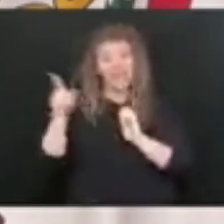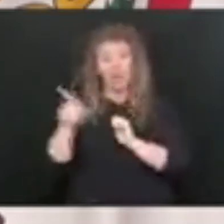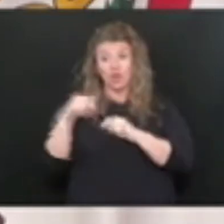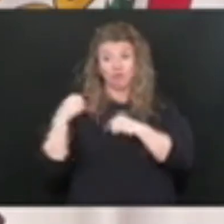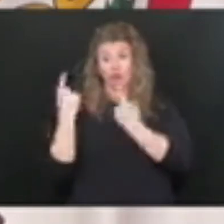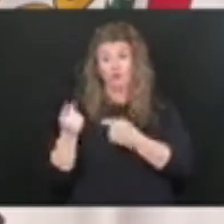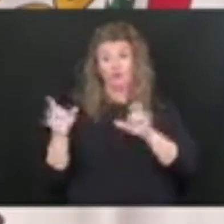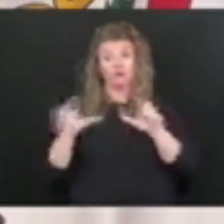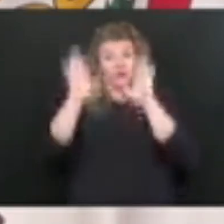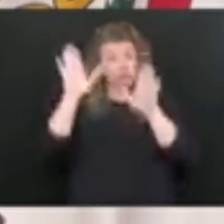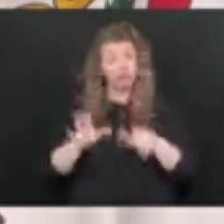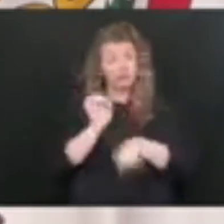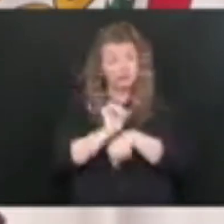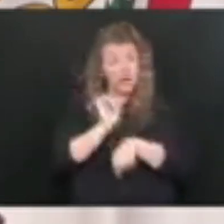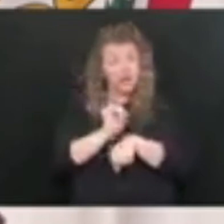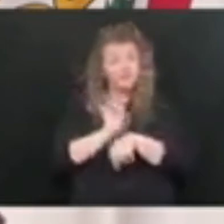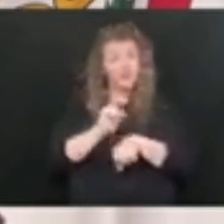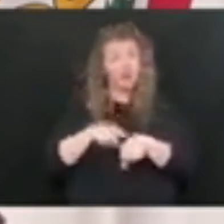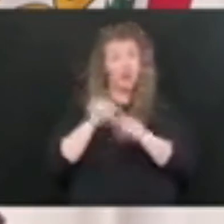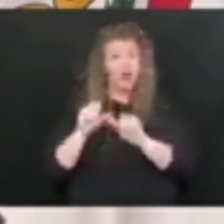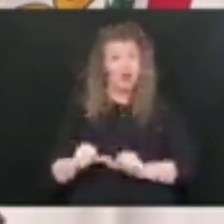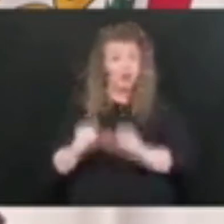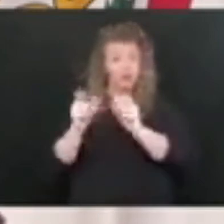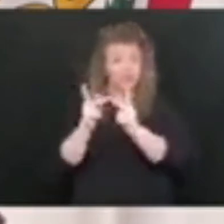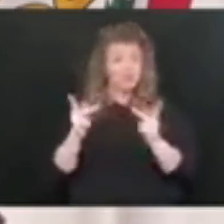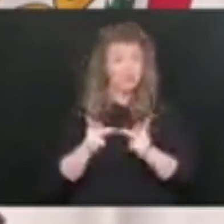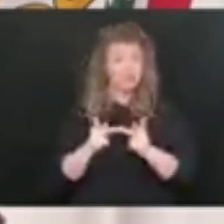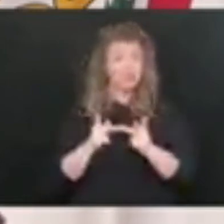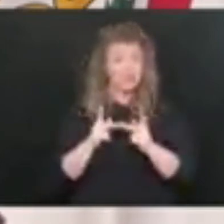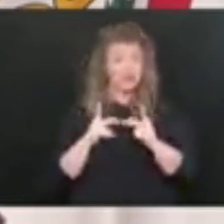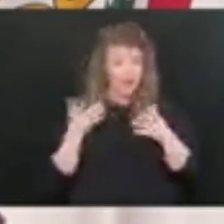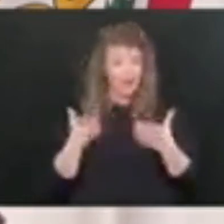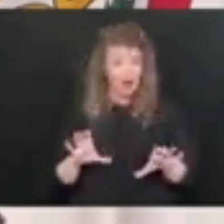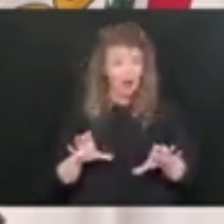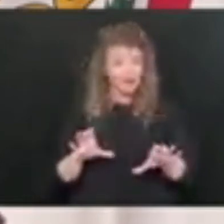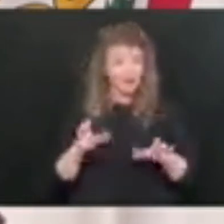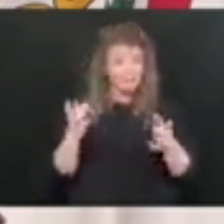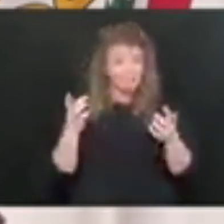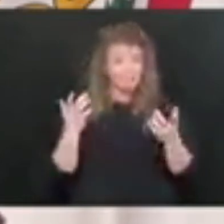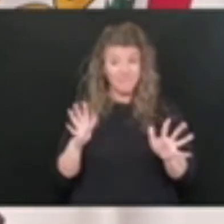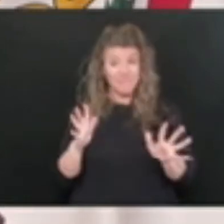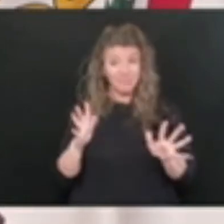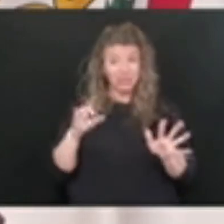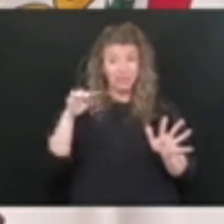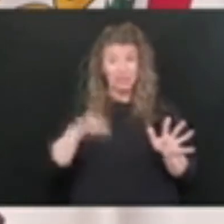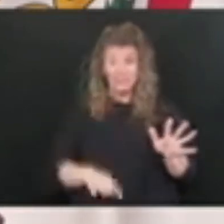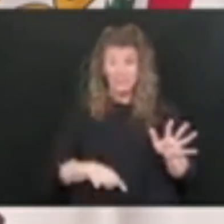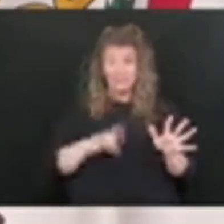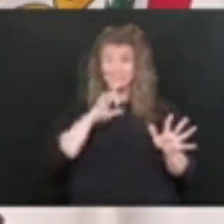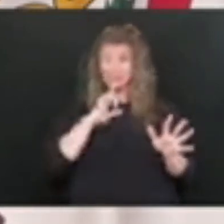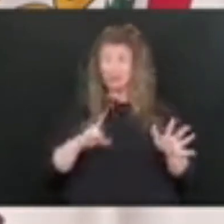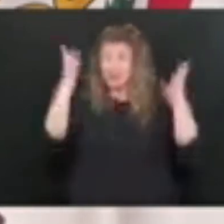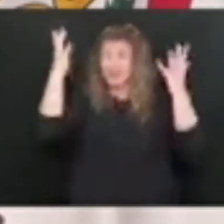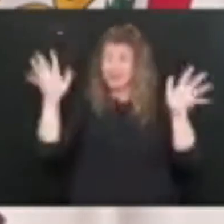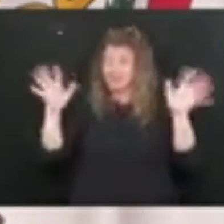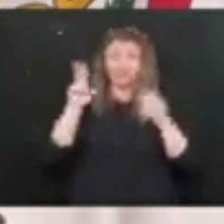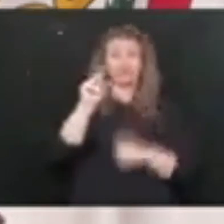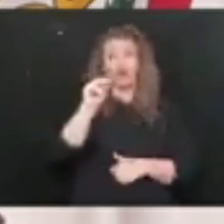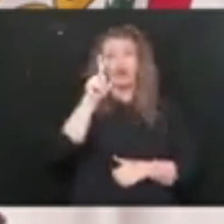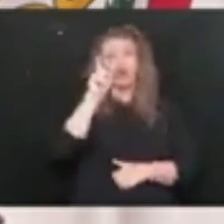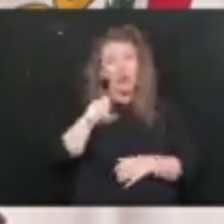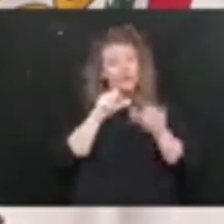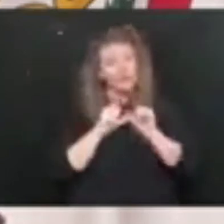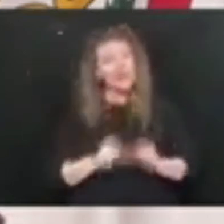done, what a job at our long-term care facilities have been done. This is not over. You have got to stay on your